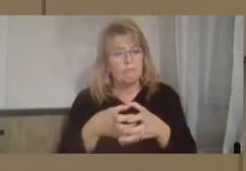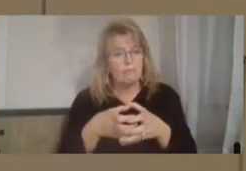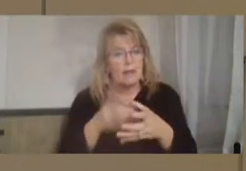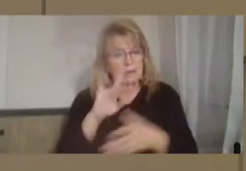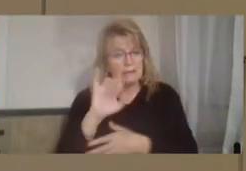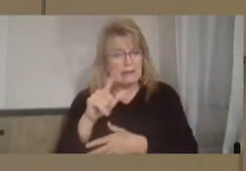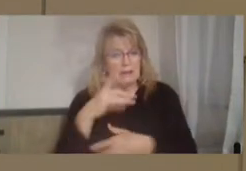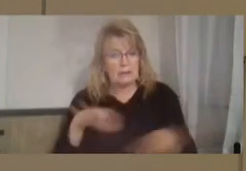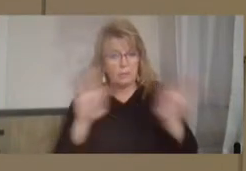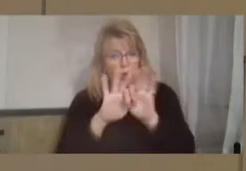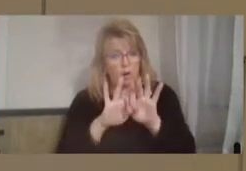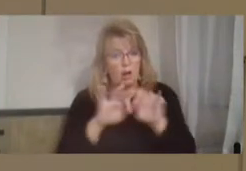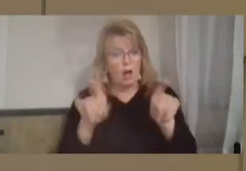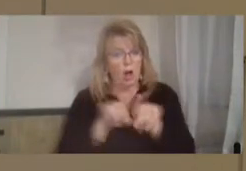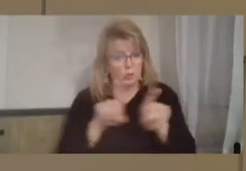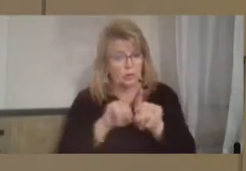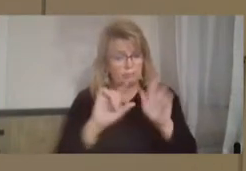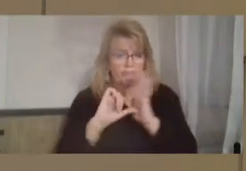to highlight that